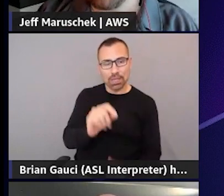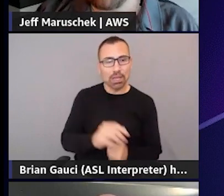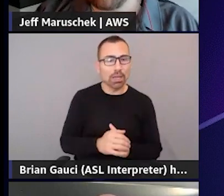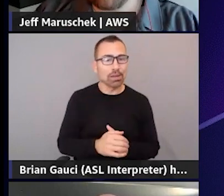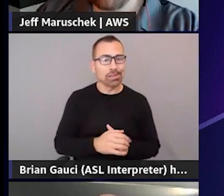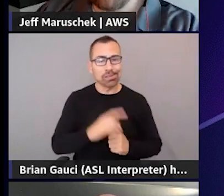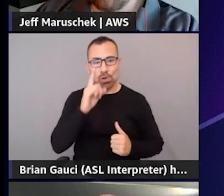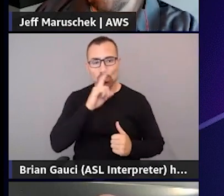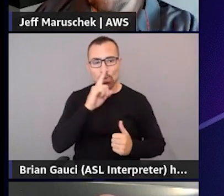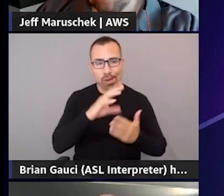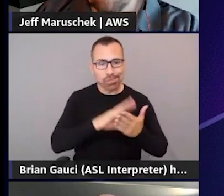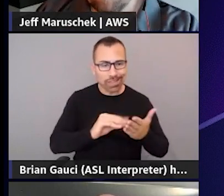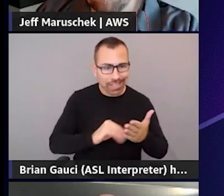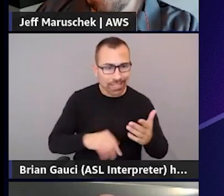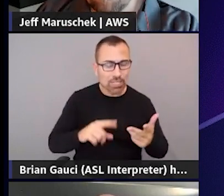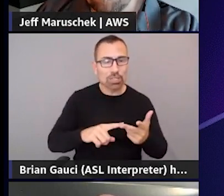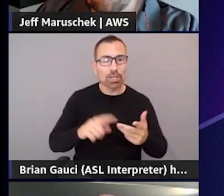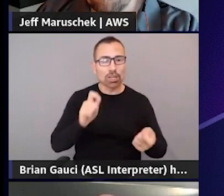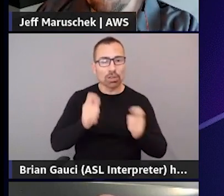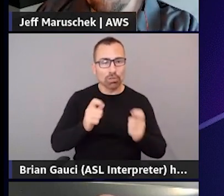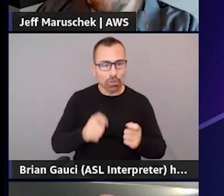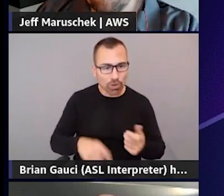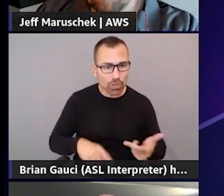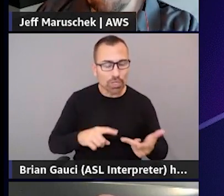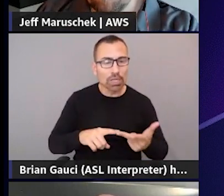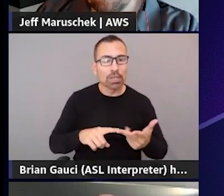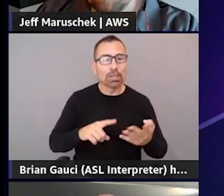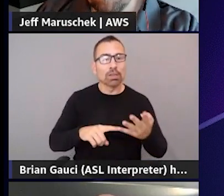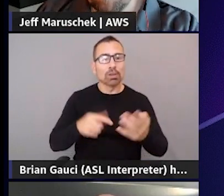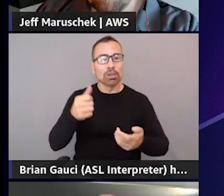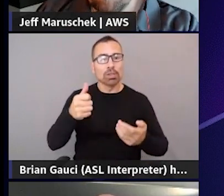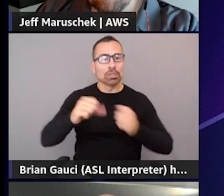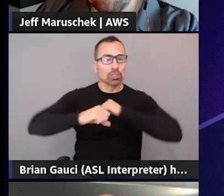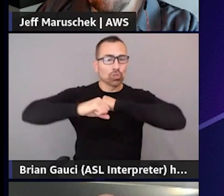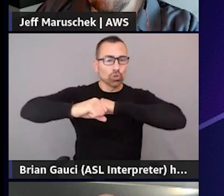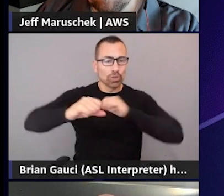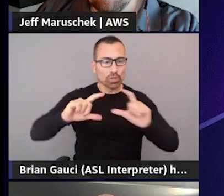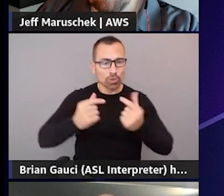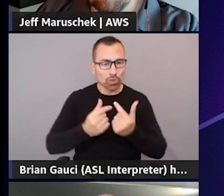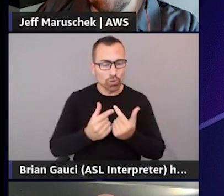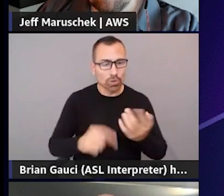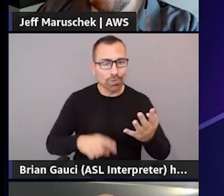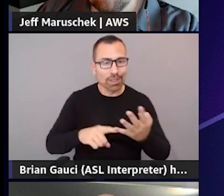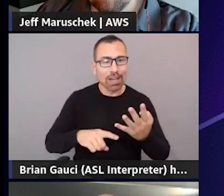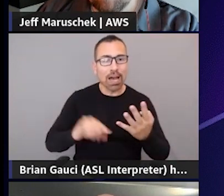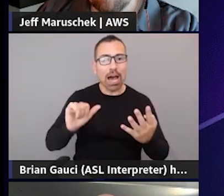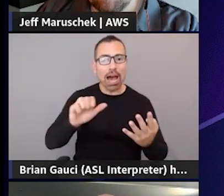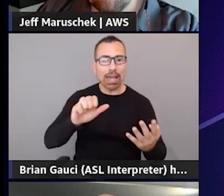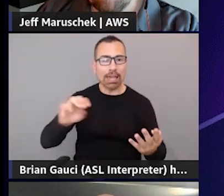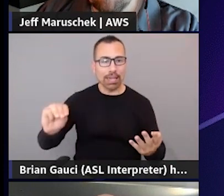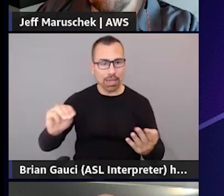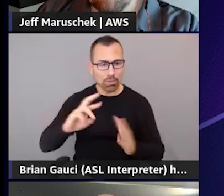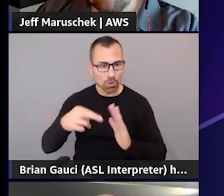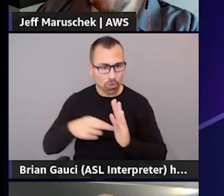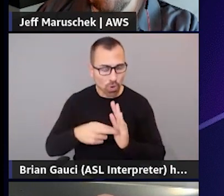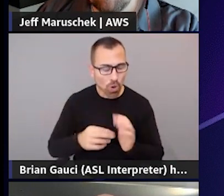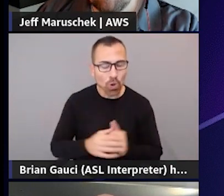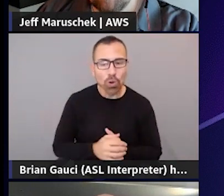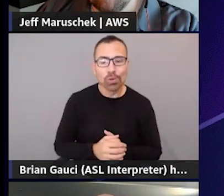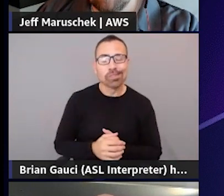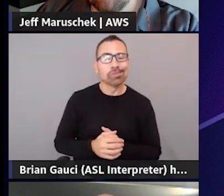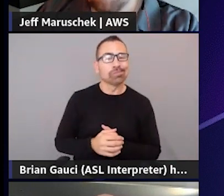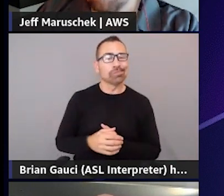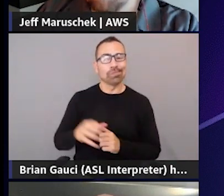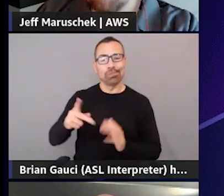in, what security group we're going to use, what IAM role we're going to have, and then all of the settings, the project settings, if you will,